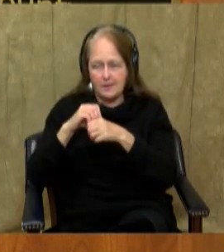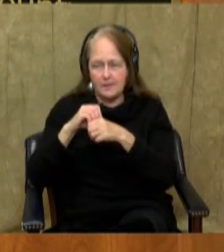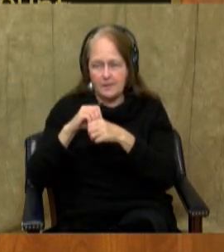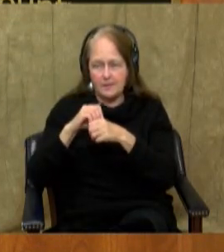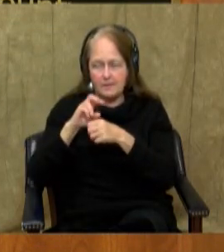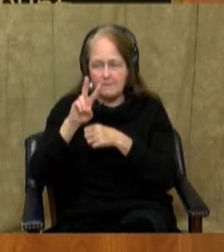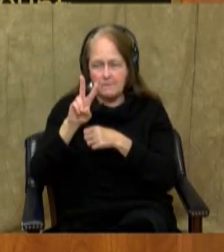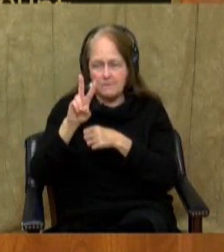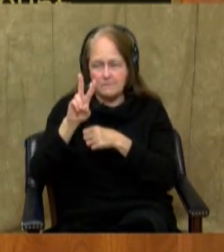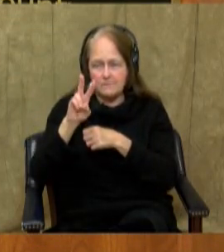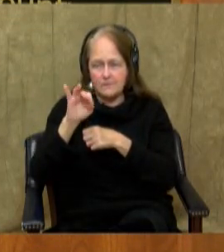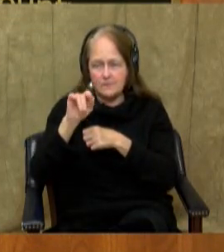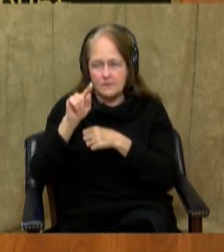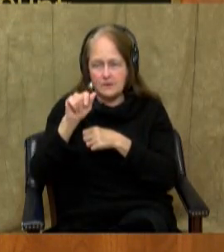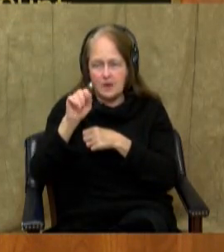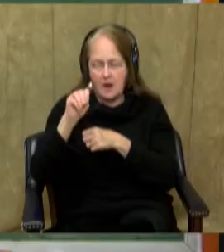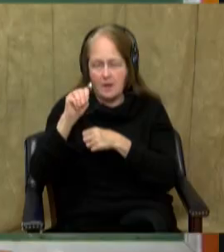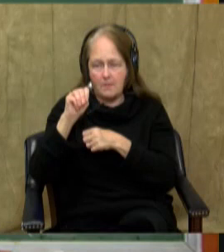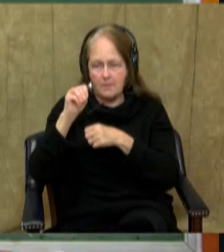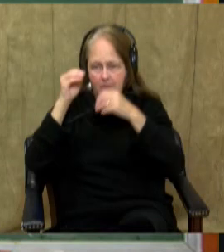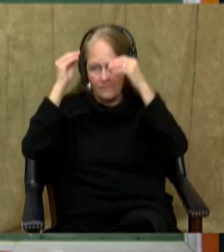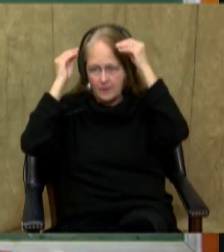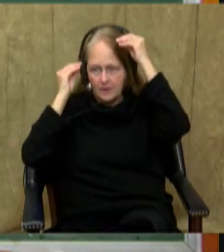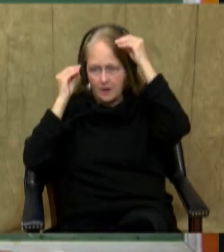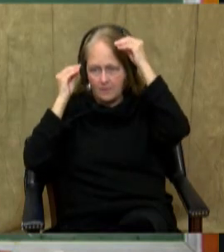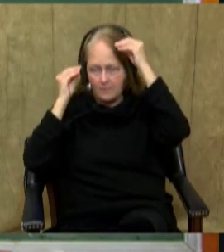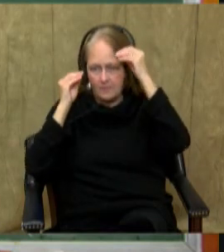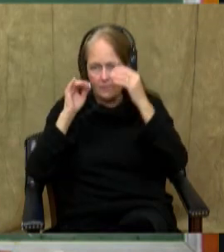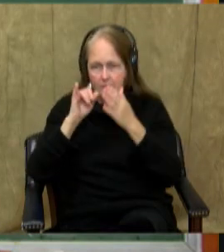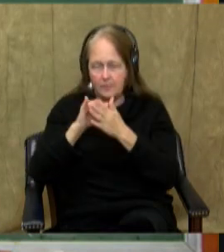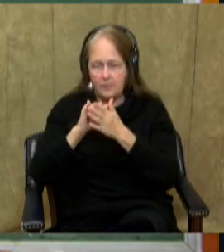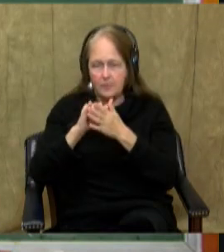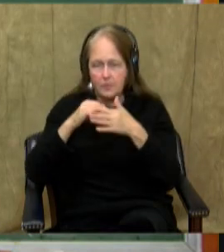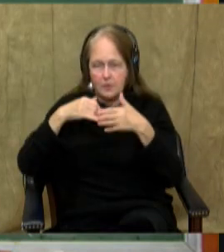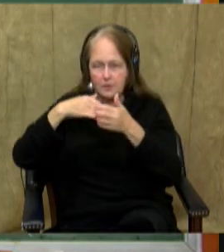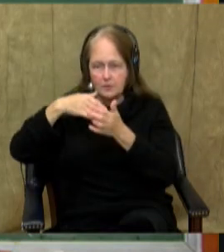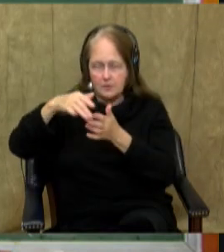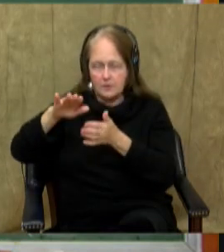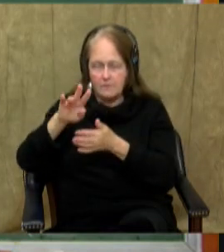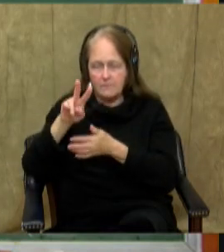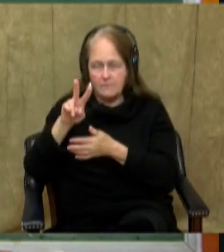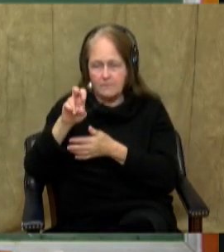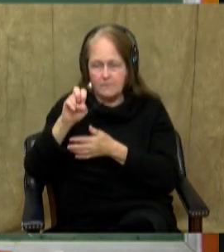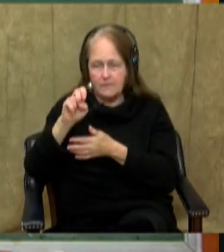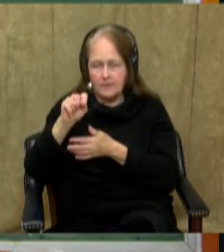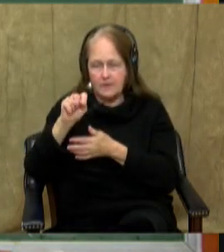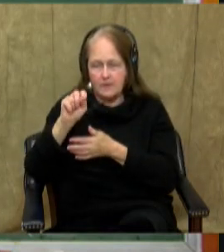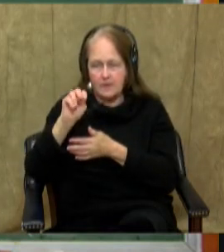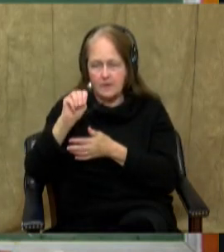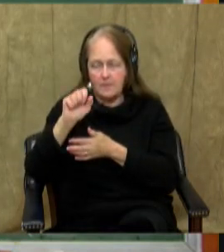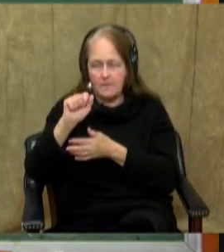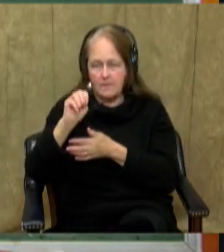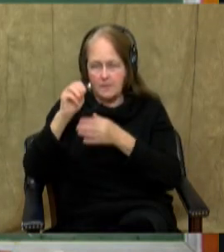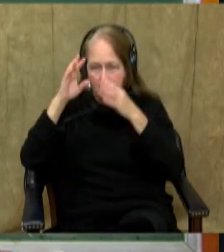So starting in 1965, like I had said before, they were deployed to Vietnam. And President Johnson followed